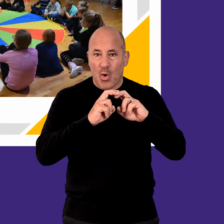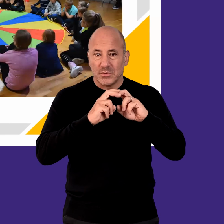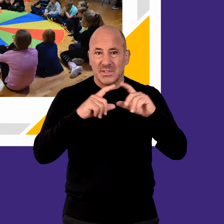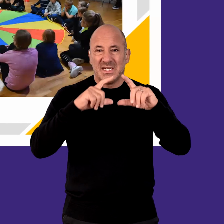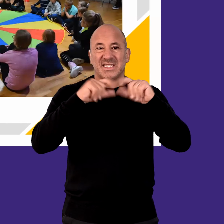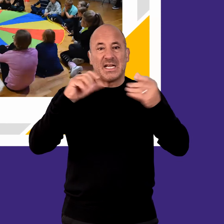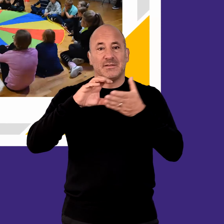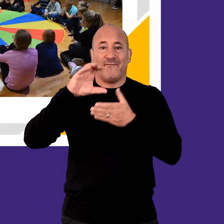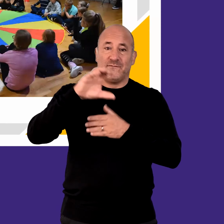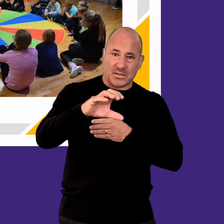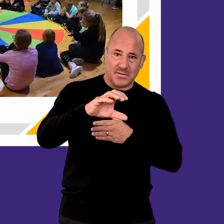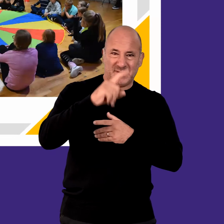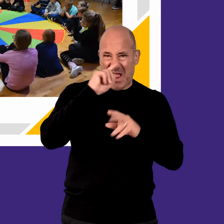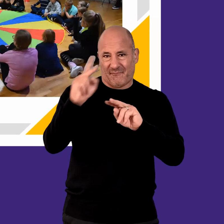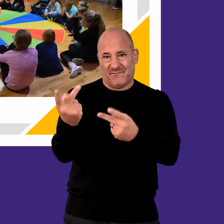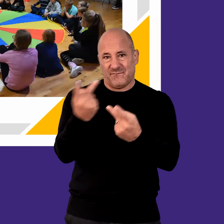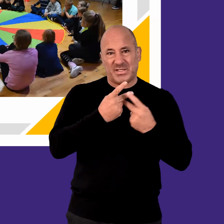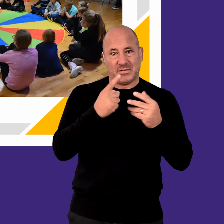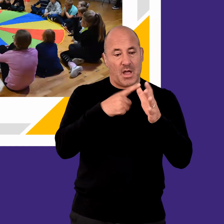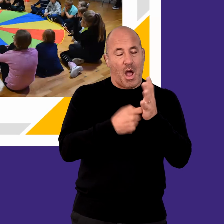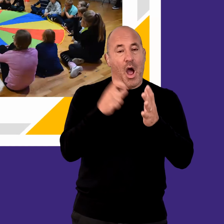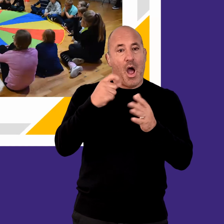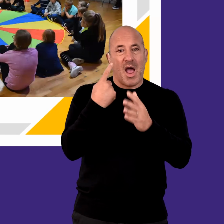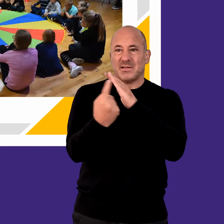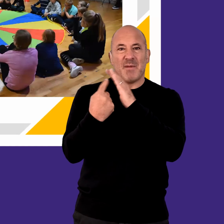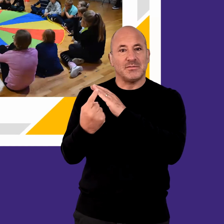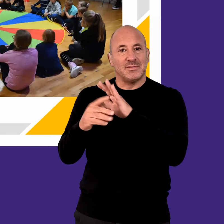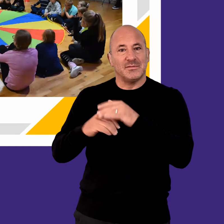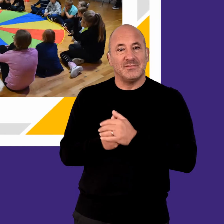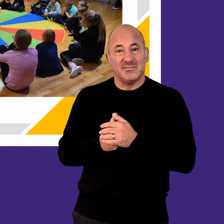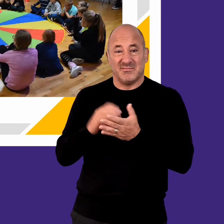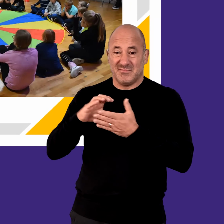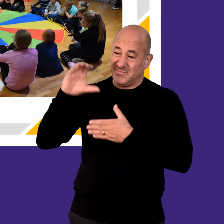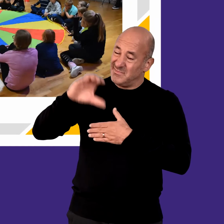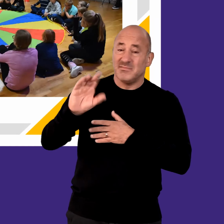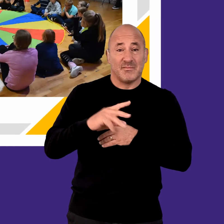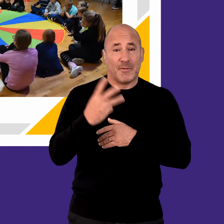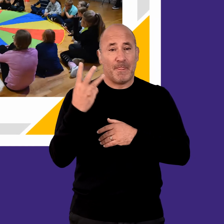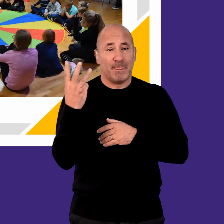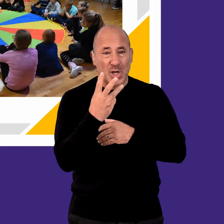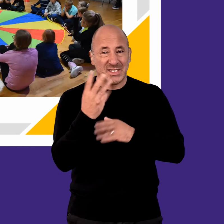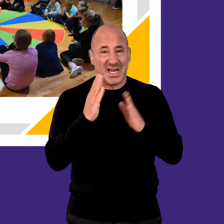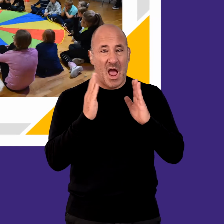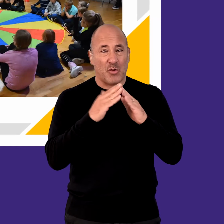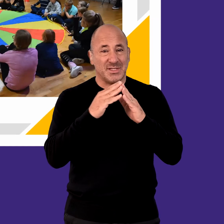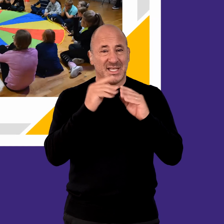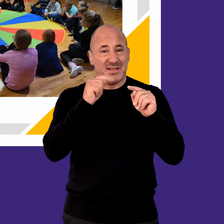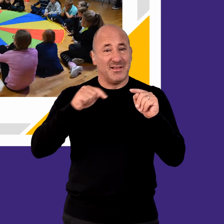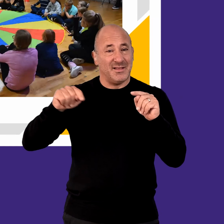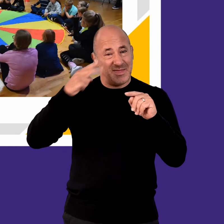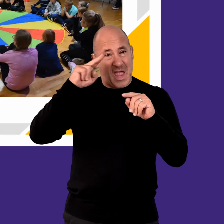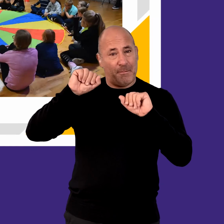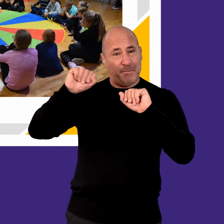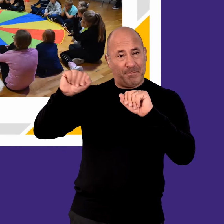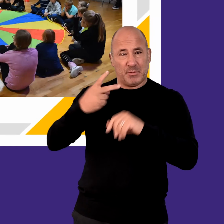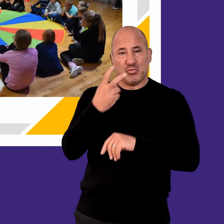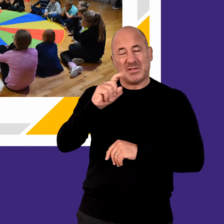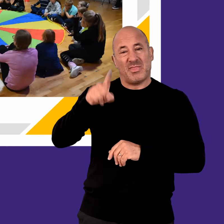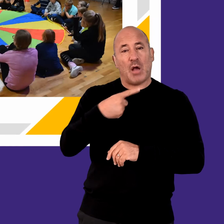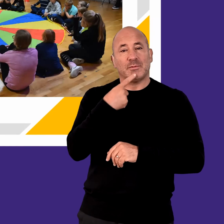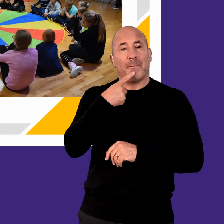also provided a transport and ticket fund to enable them to visit ARC independently. And this was entirely funded by 13